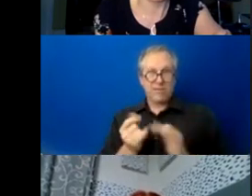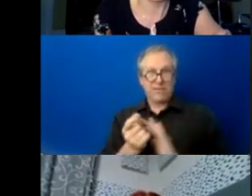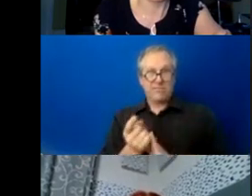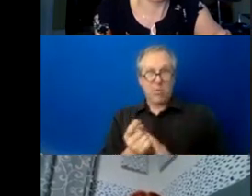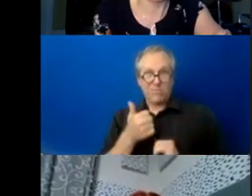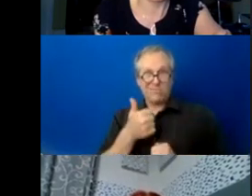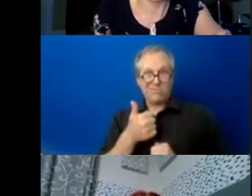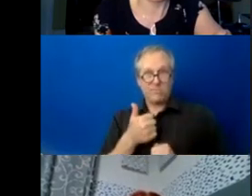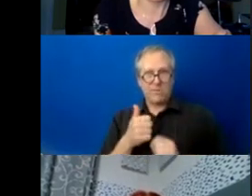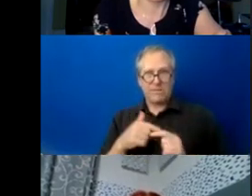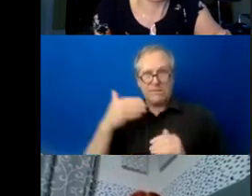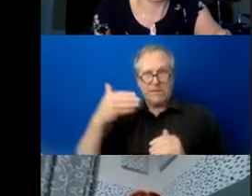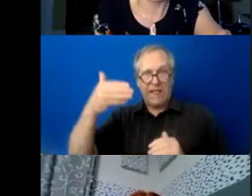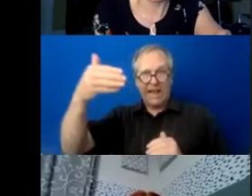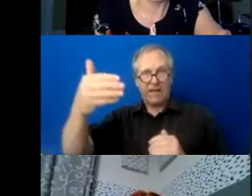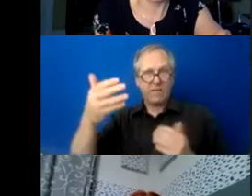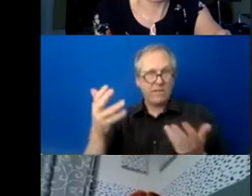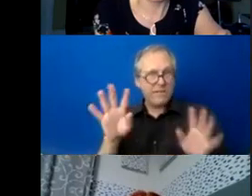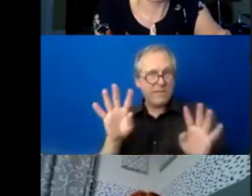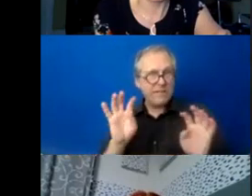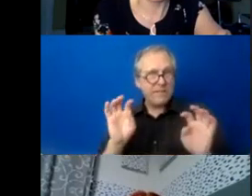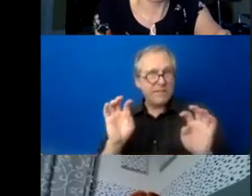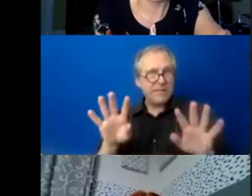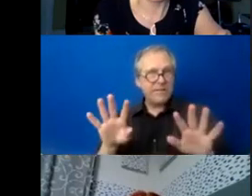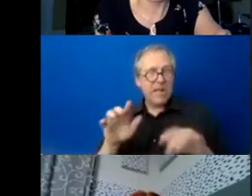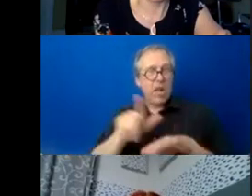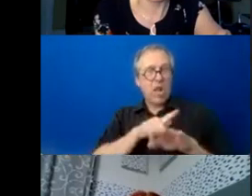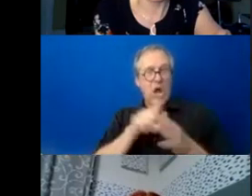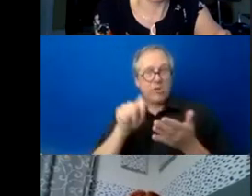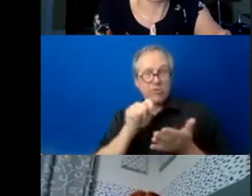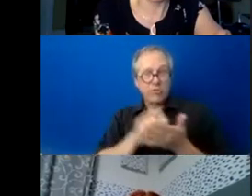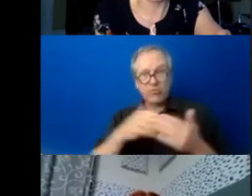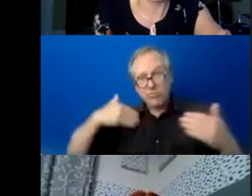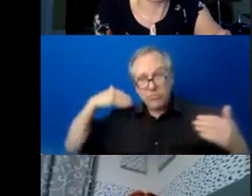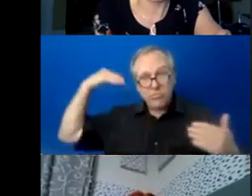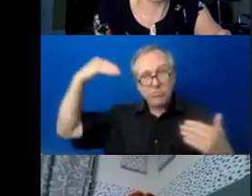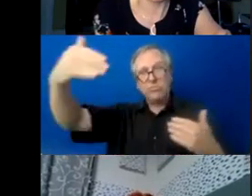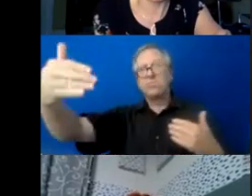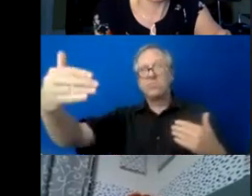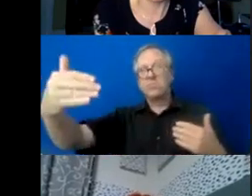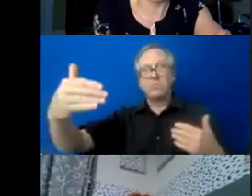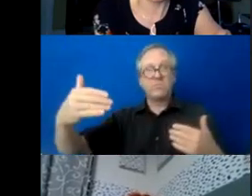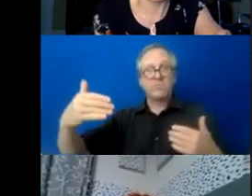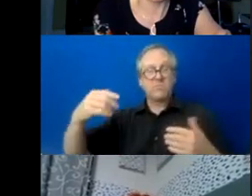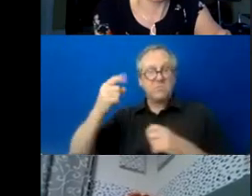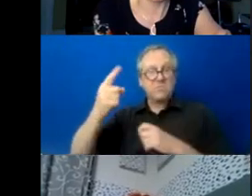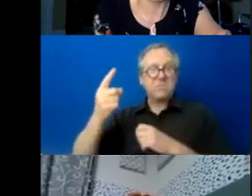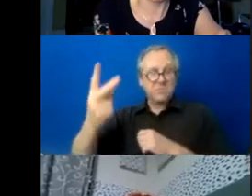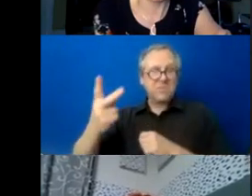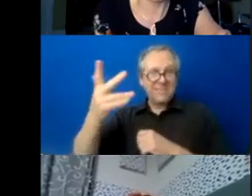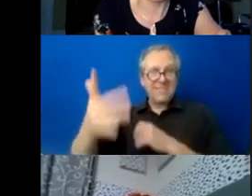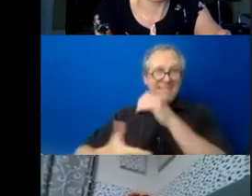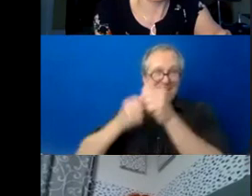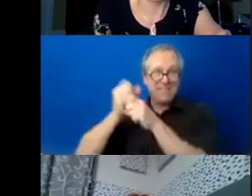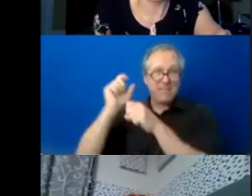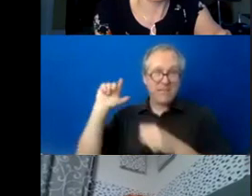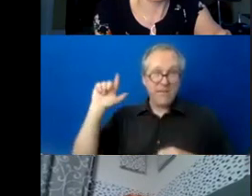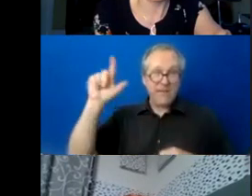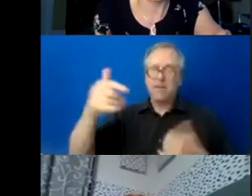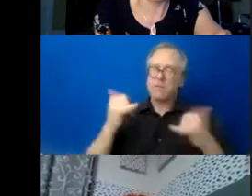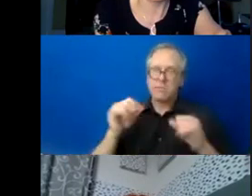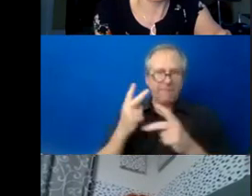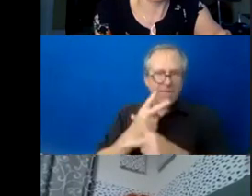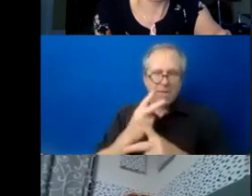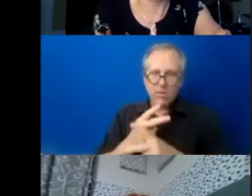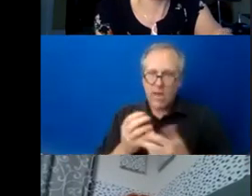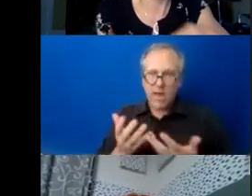is a really good decision. Long term, I would say we're still figuring out that data. I would say for